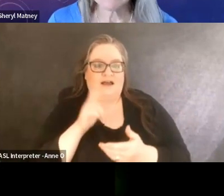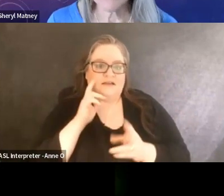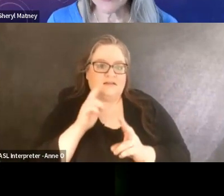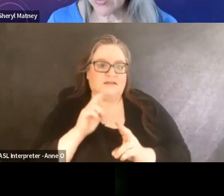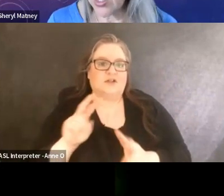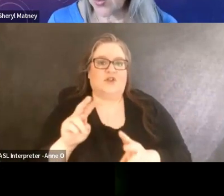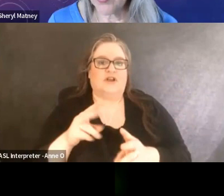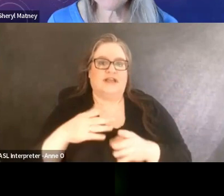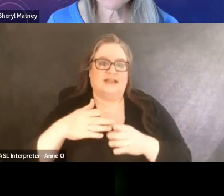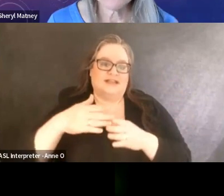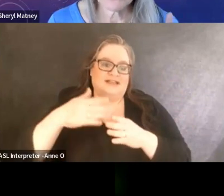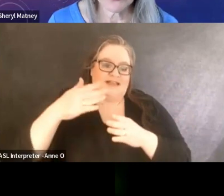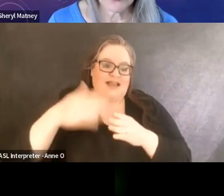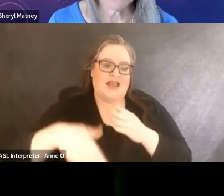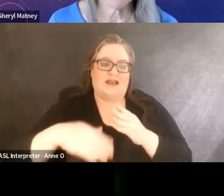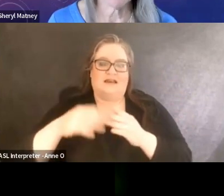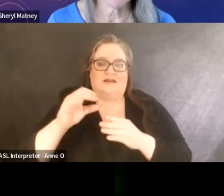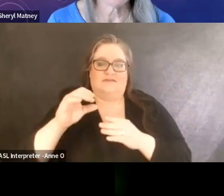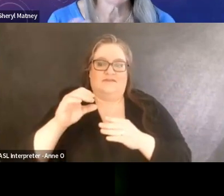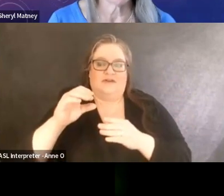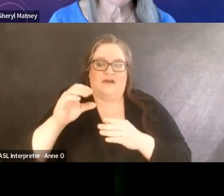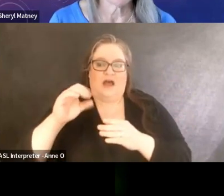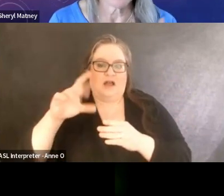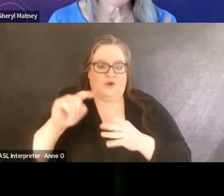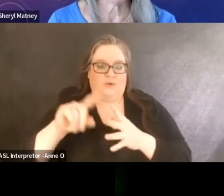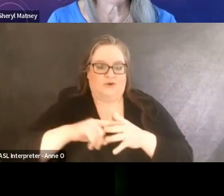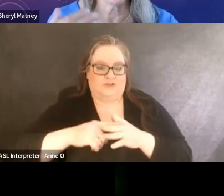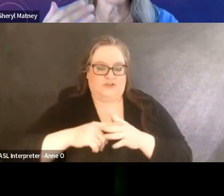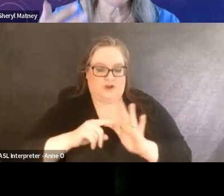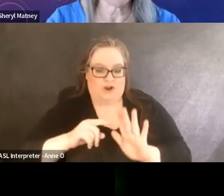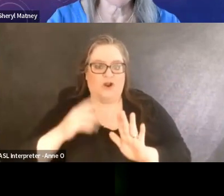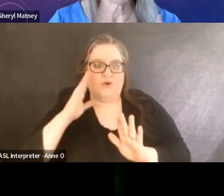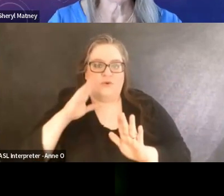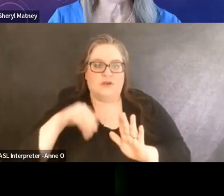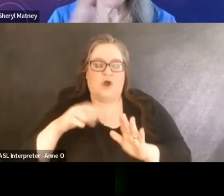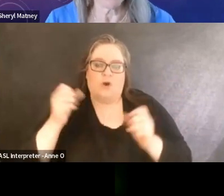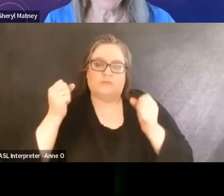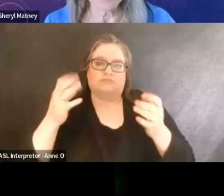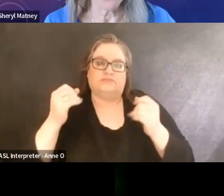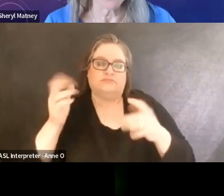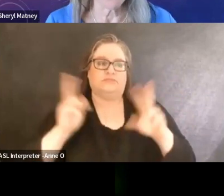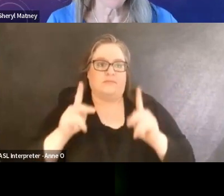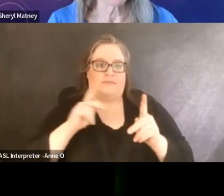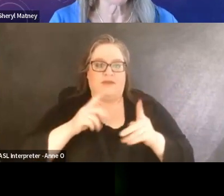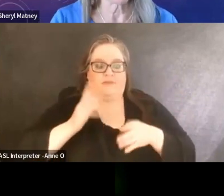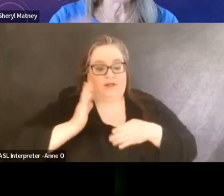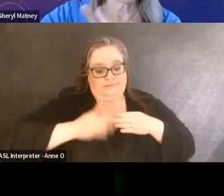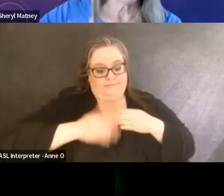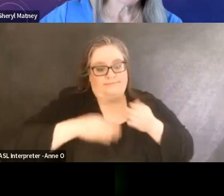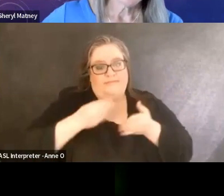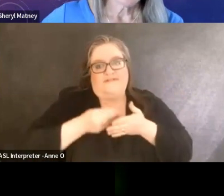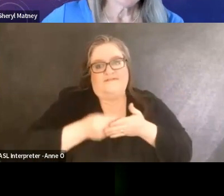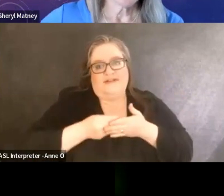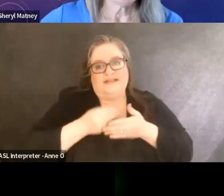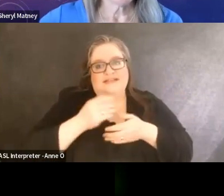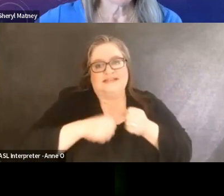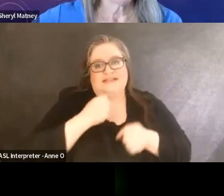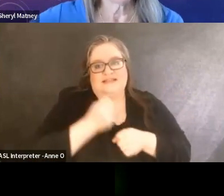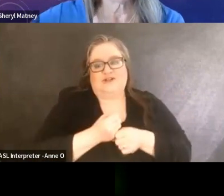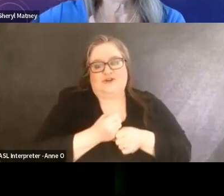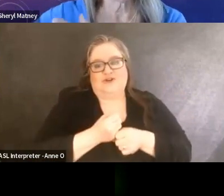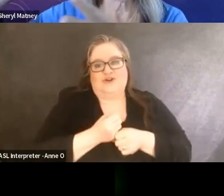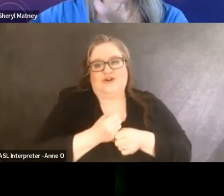the end of October to start. We do know that lots of people are wrapping up your fiscal year